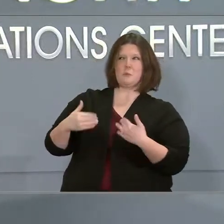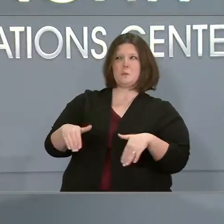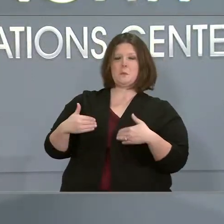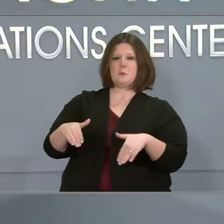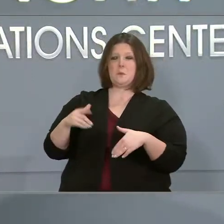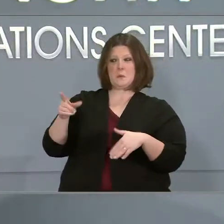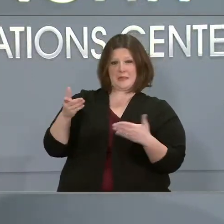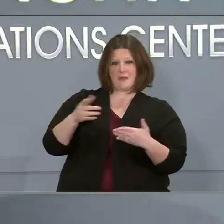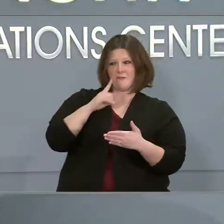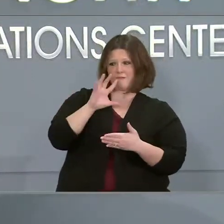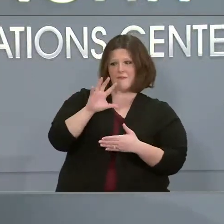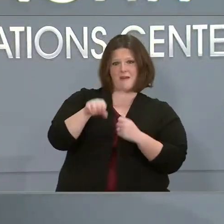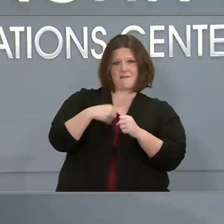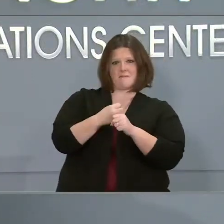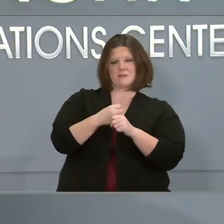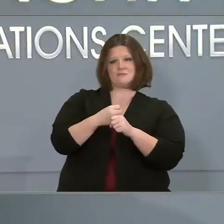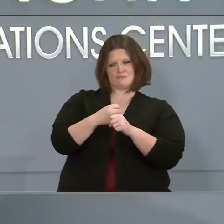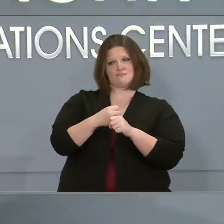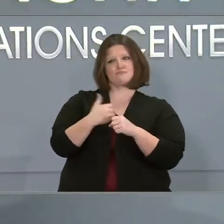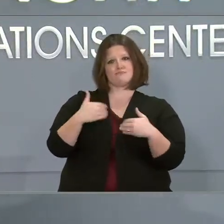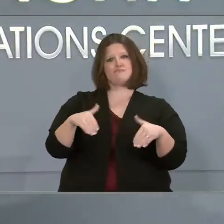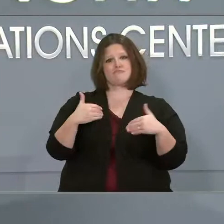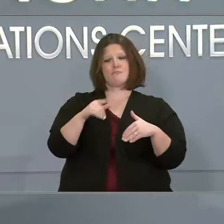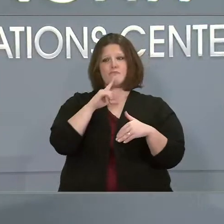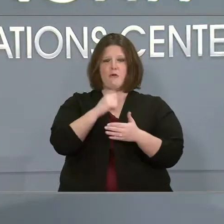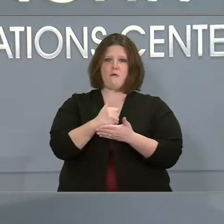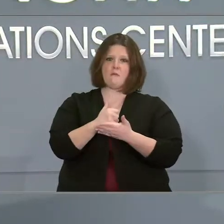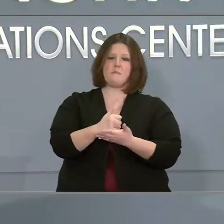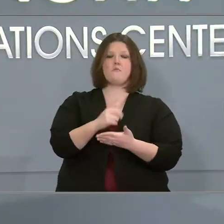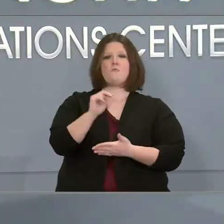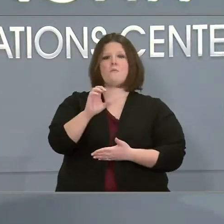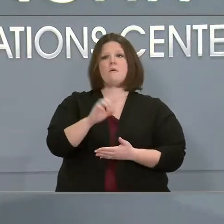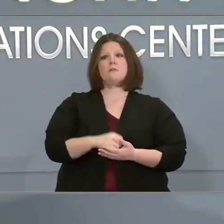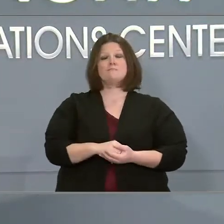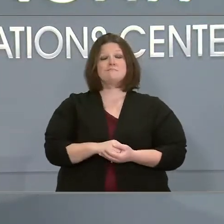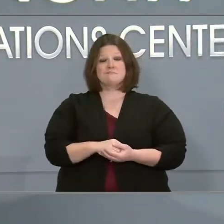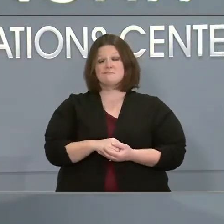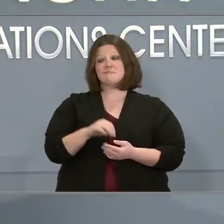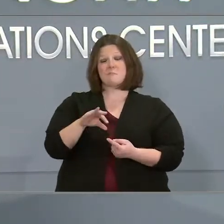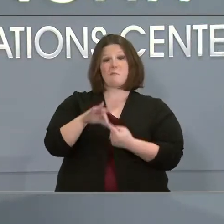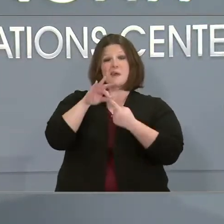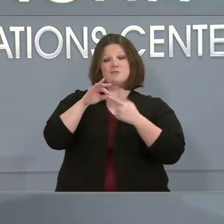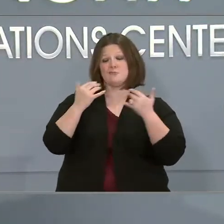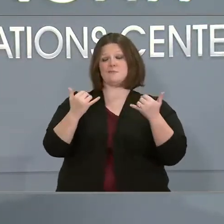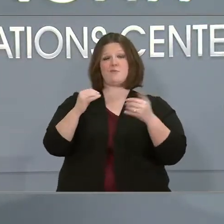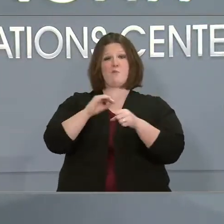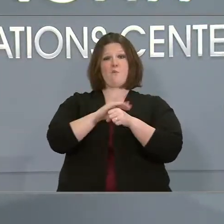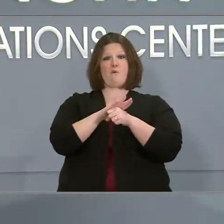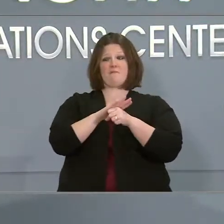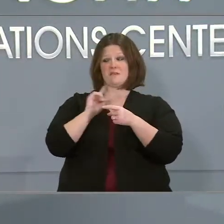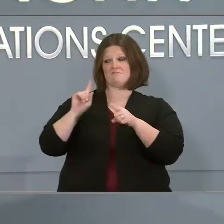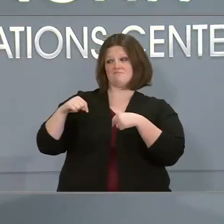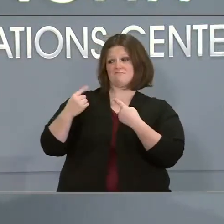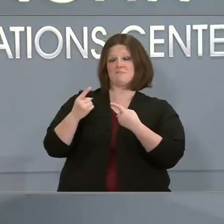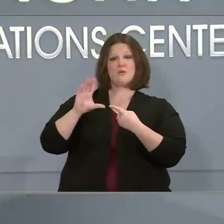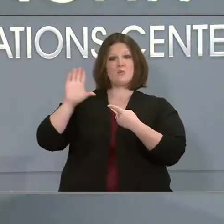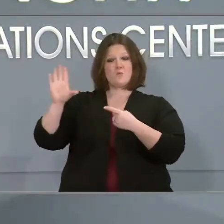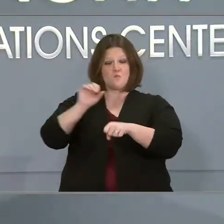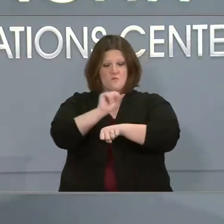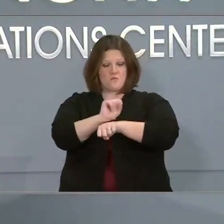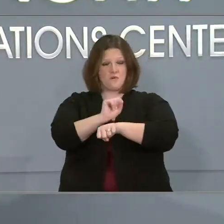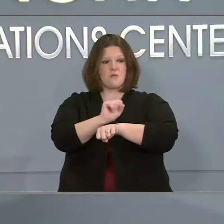And that's been especially true over the course of this pandemic, during which your work has saved countless